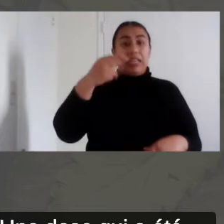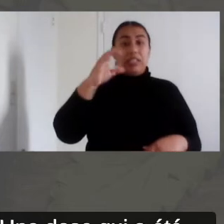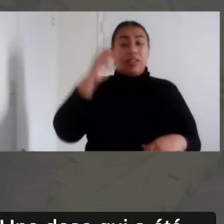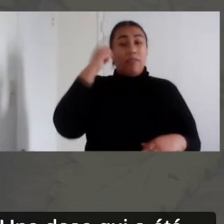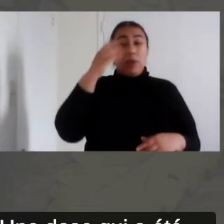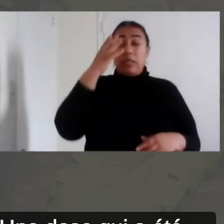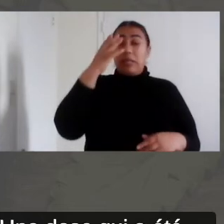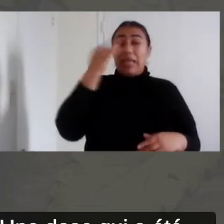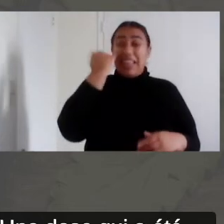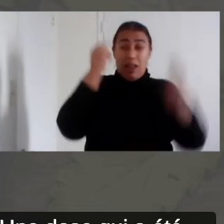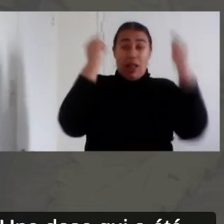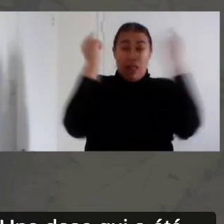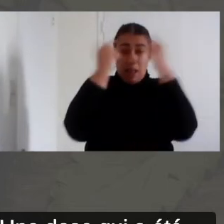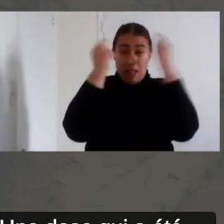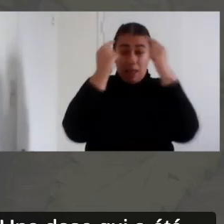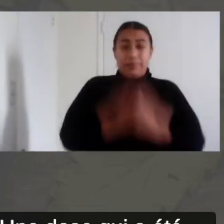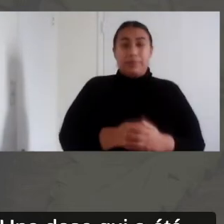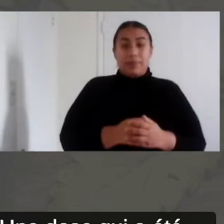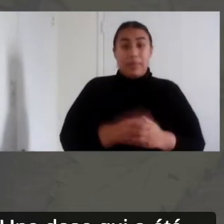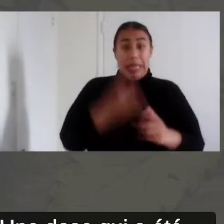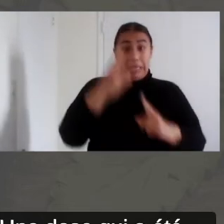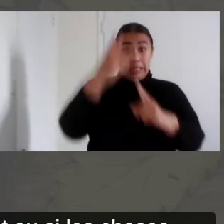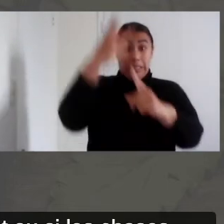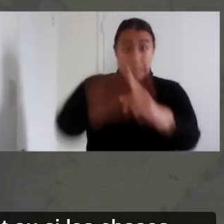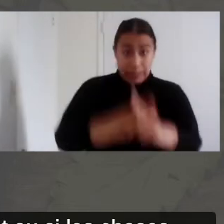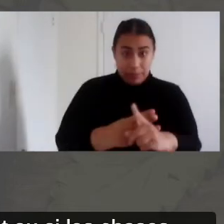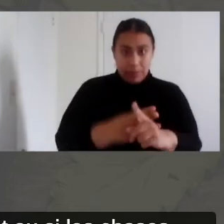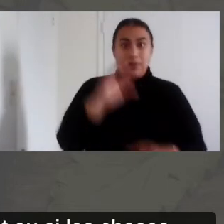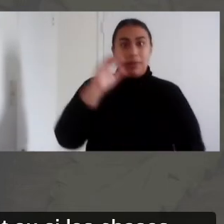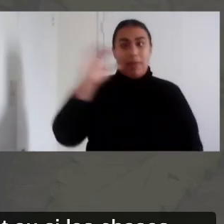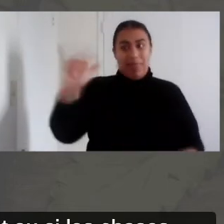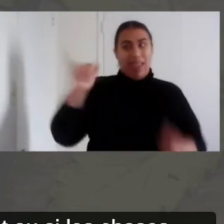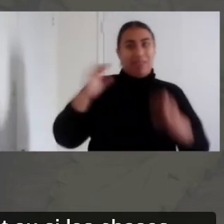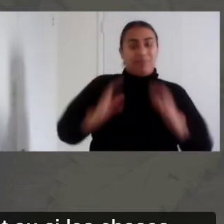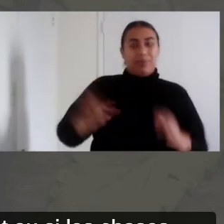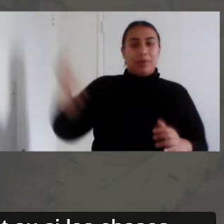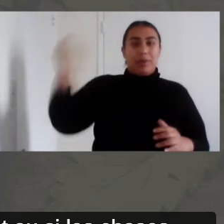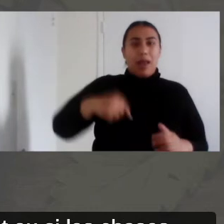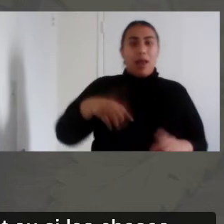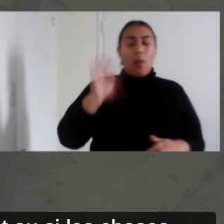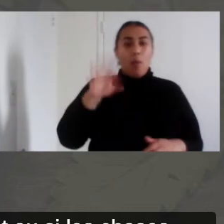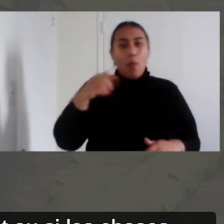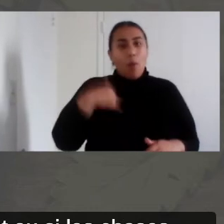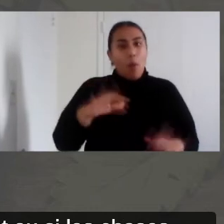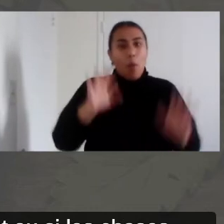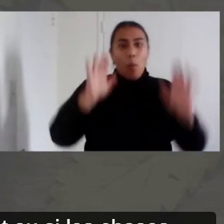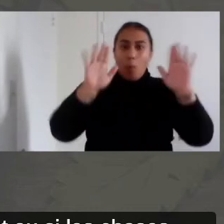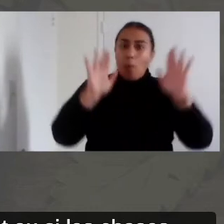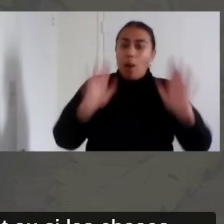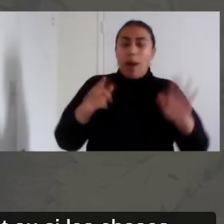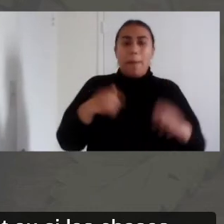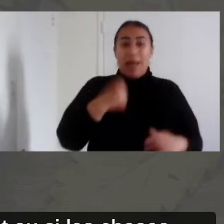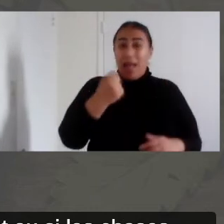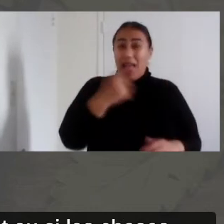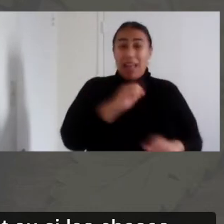during the day, a dose that was consulted with her physician during her appointment, and THC was reserved for when migraines did present or if things